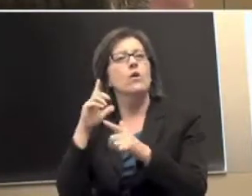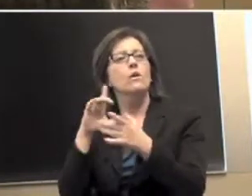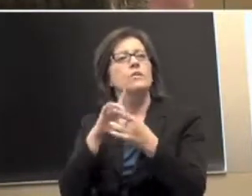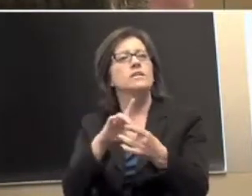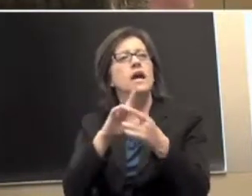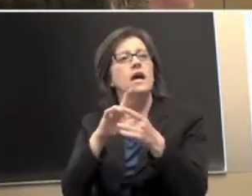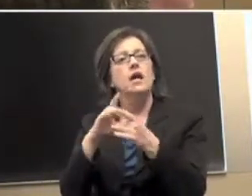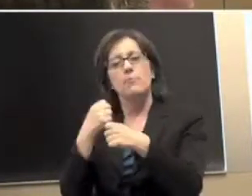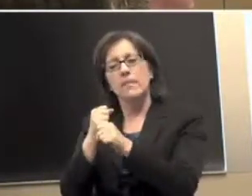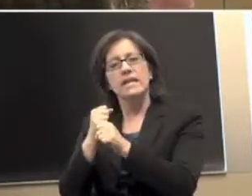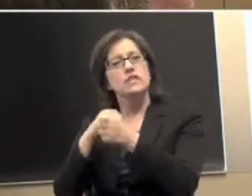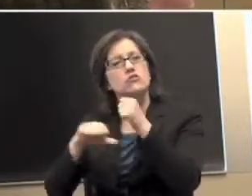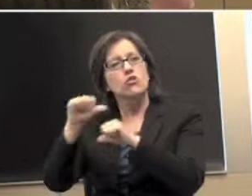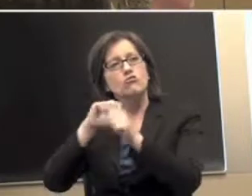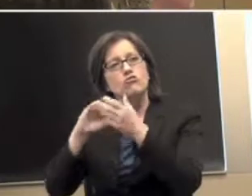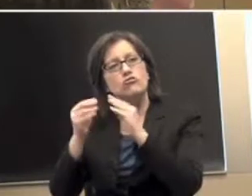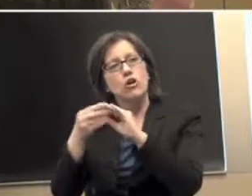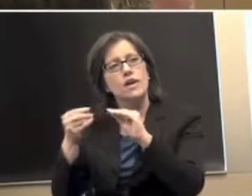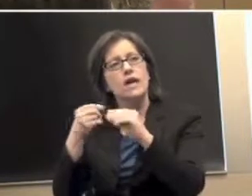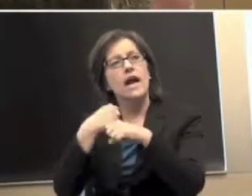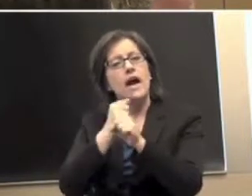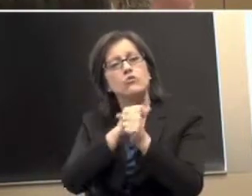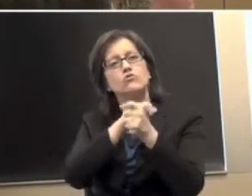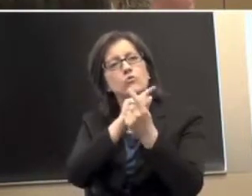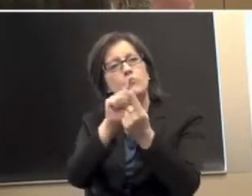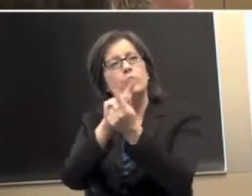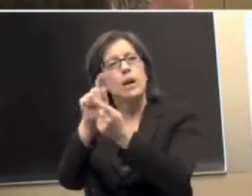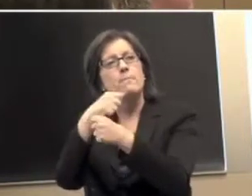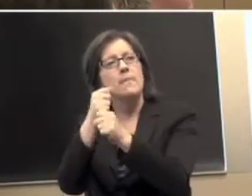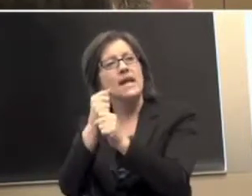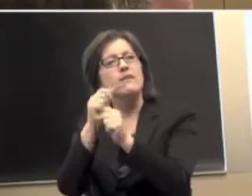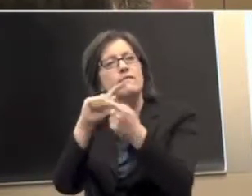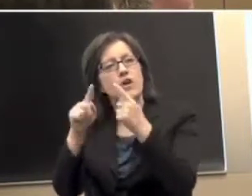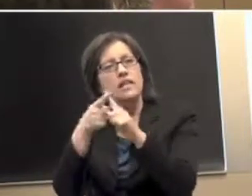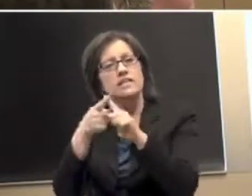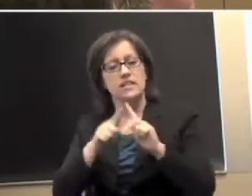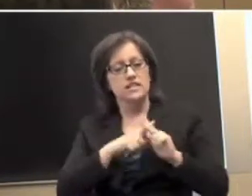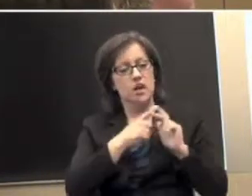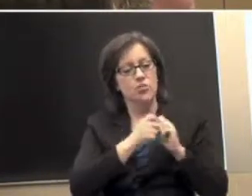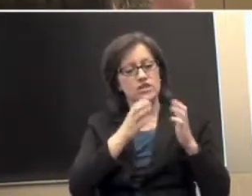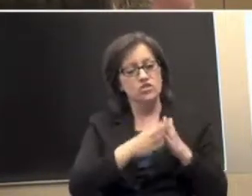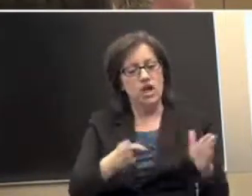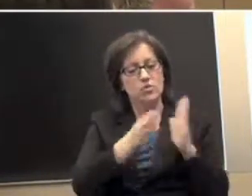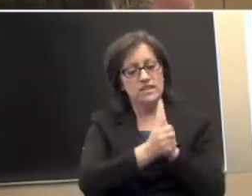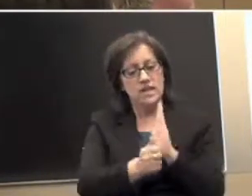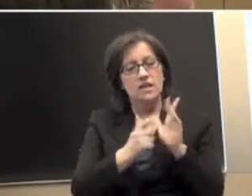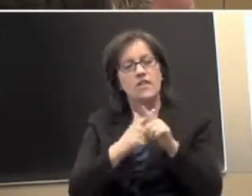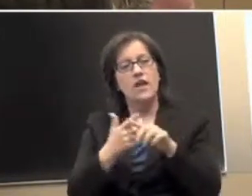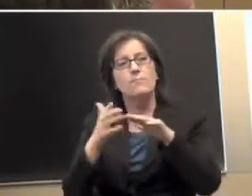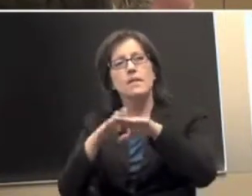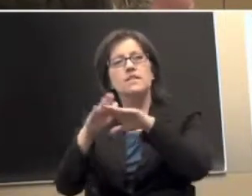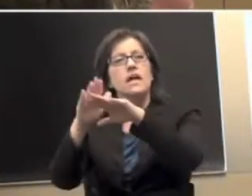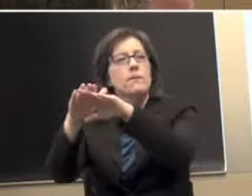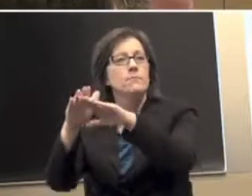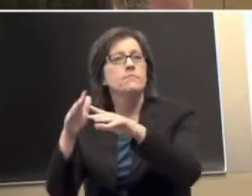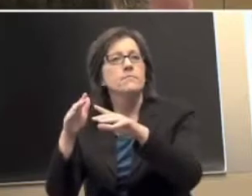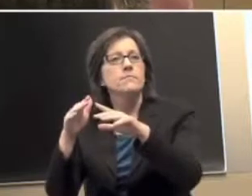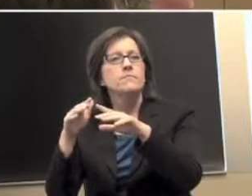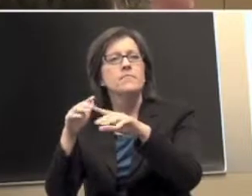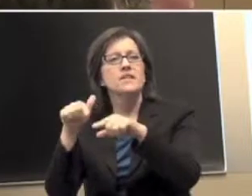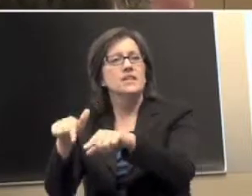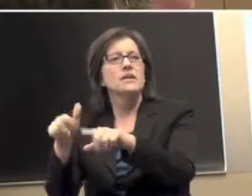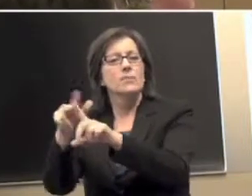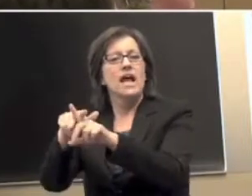make friends. And we want to start first with the general skills and then being able to build that over so that he can apply them in the classroom, since that was an